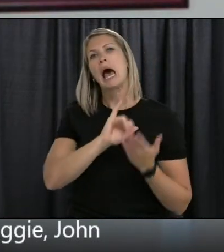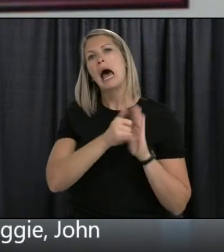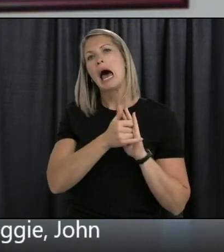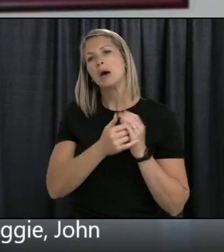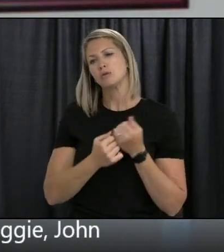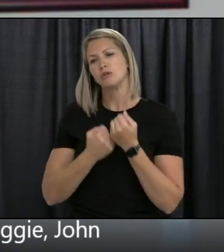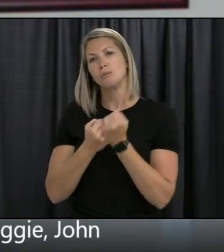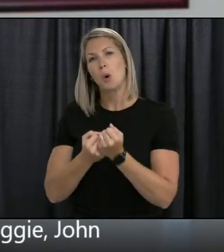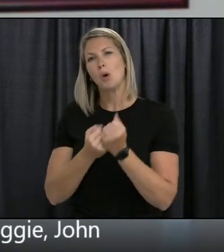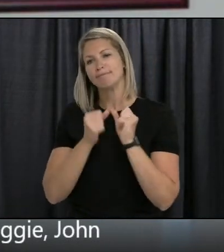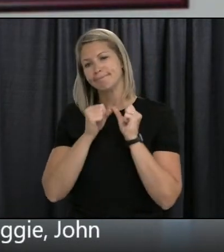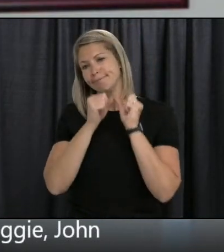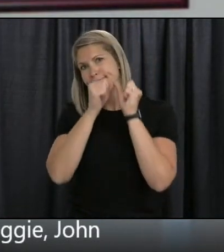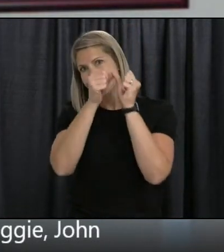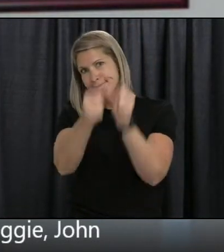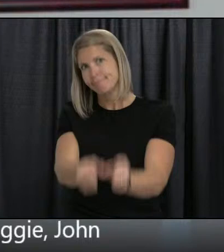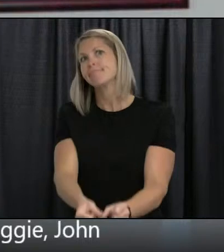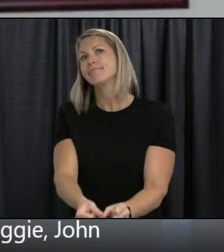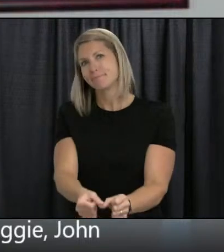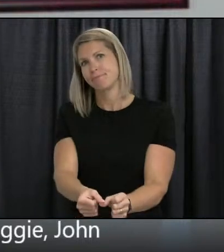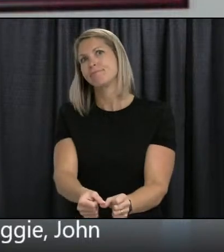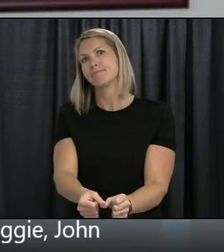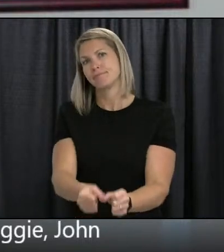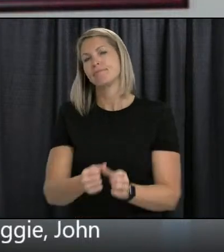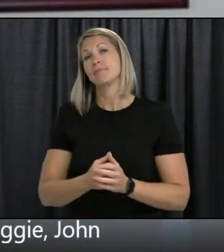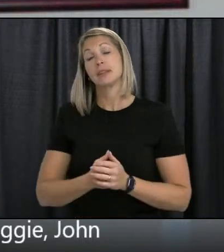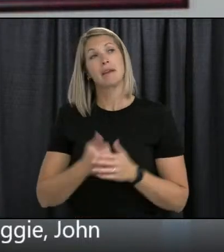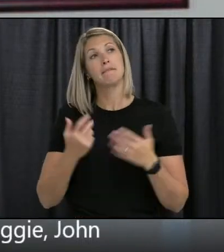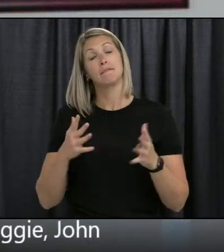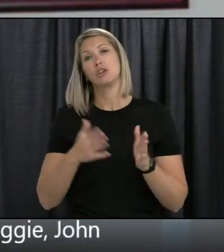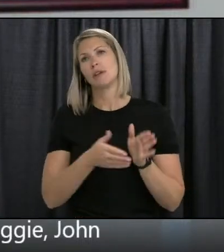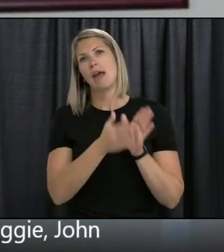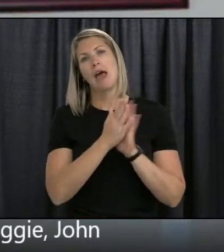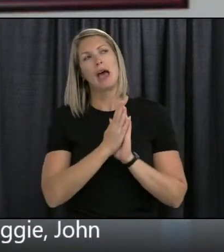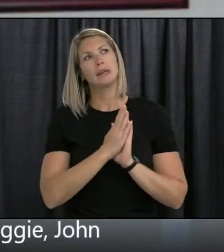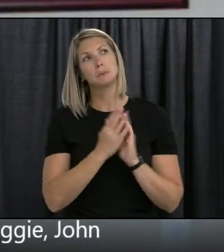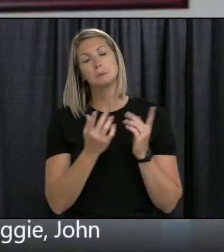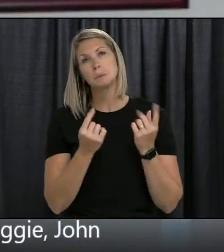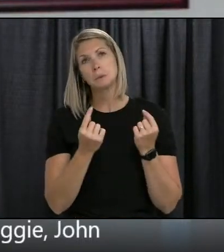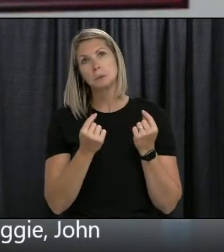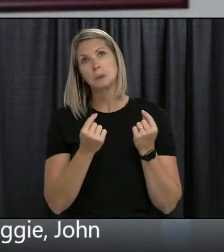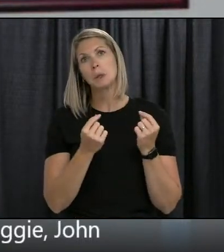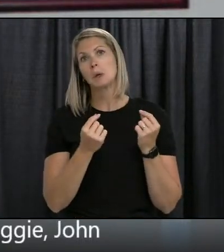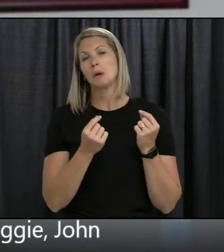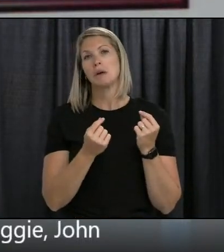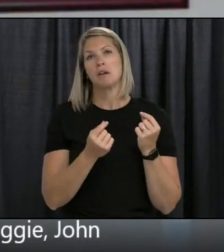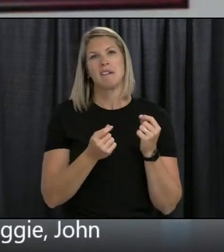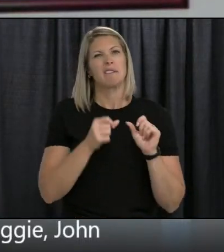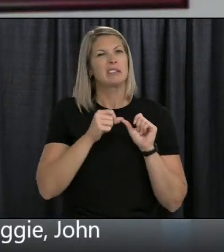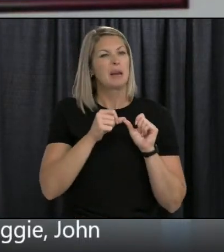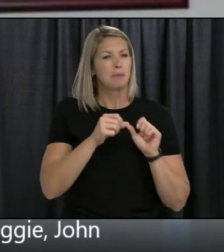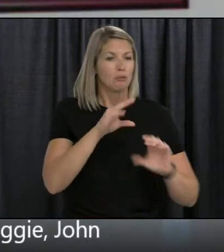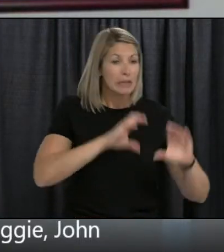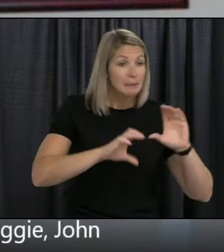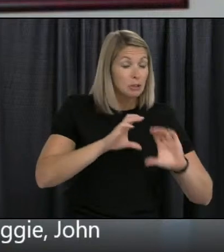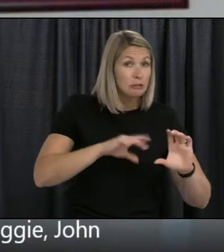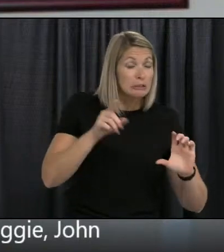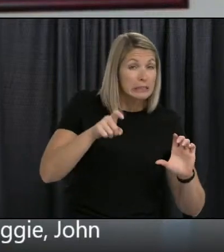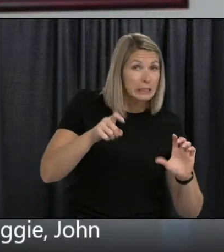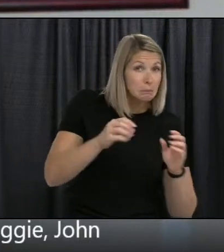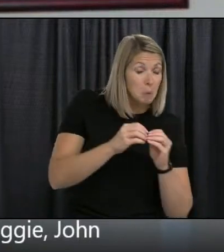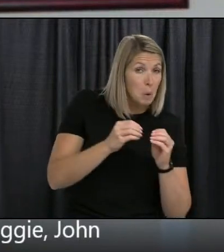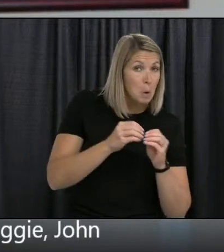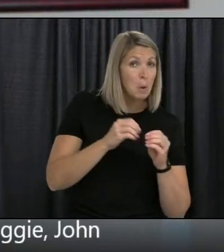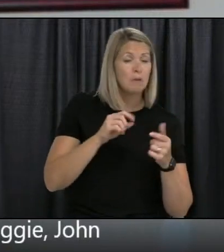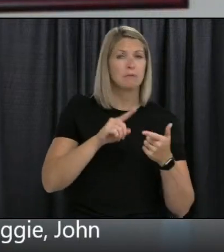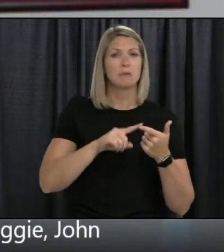continue to provide. We have had guarantees in the past of, for example, reagents for testing, for